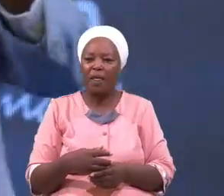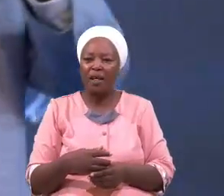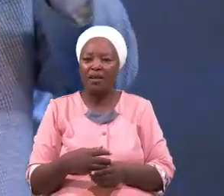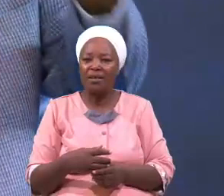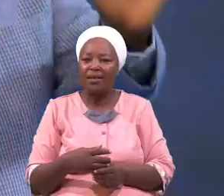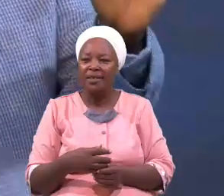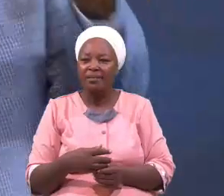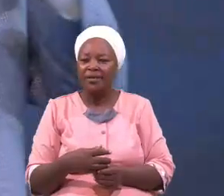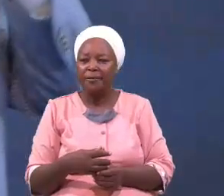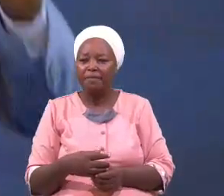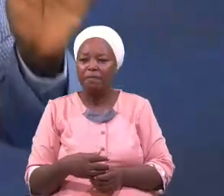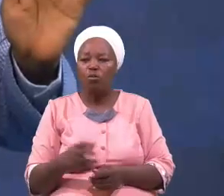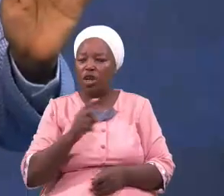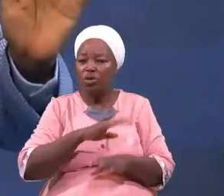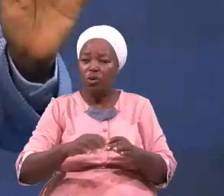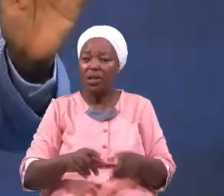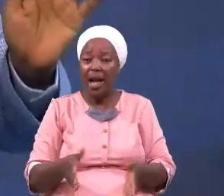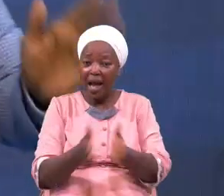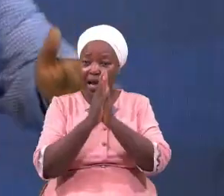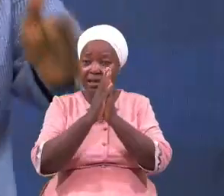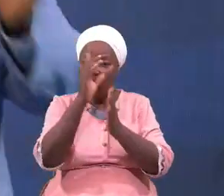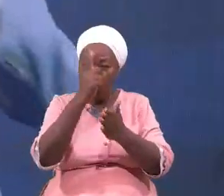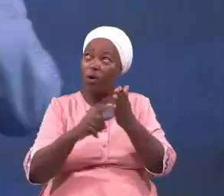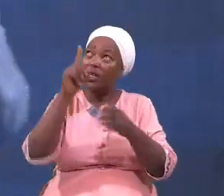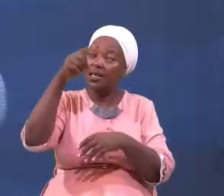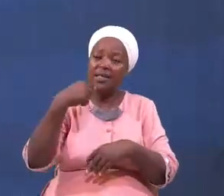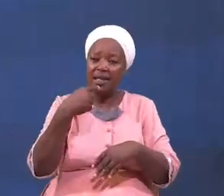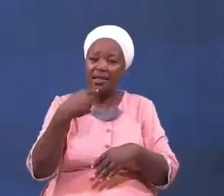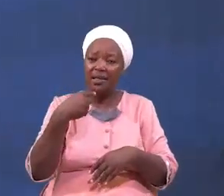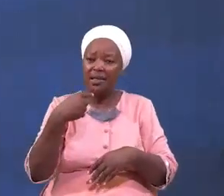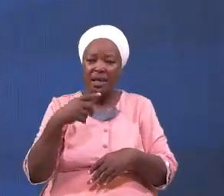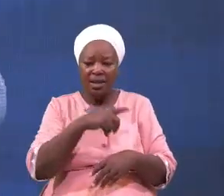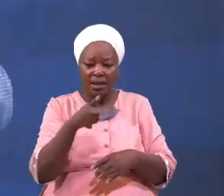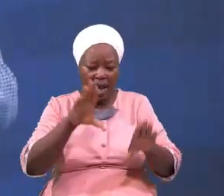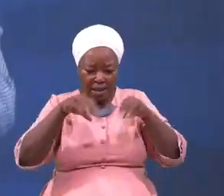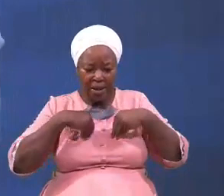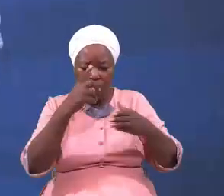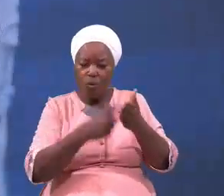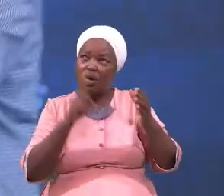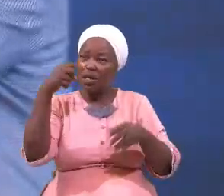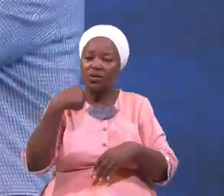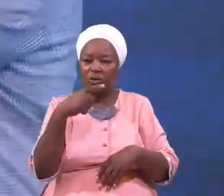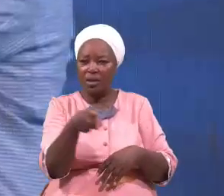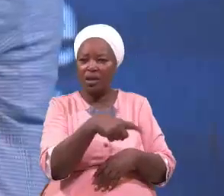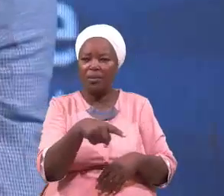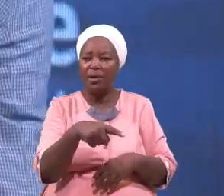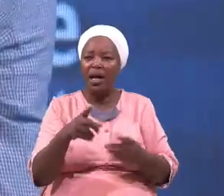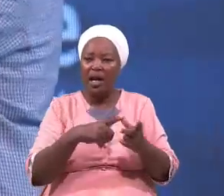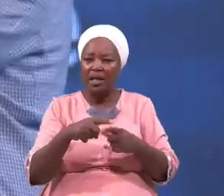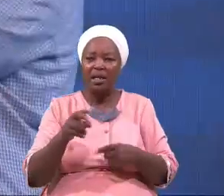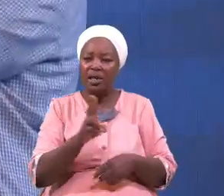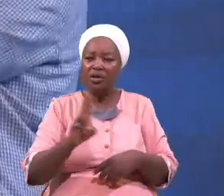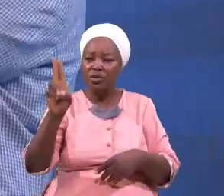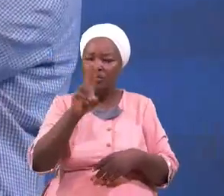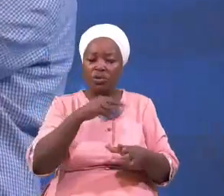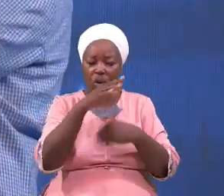They didn't question what he said. They accepted what he said. They implemented